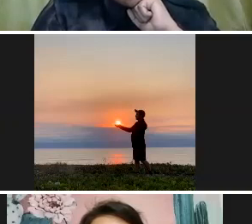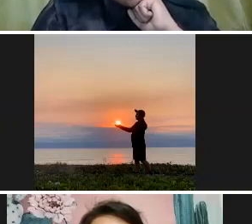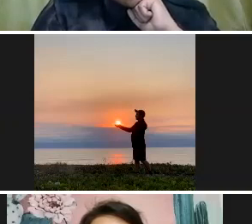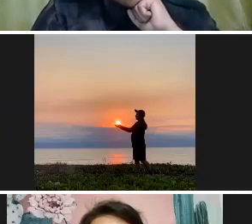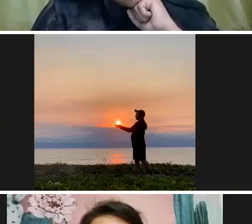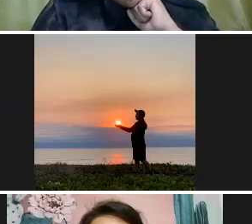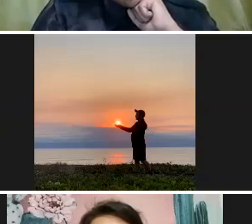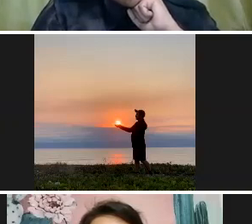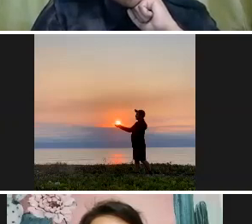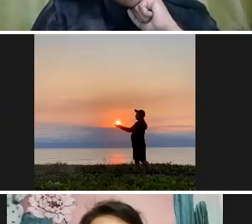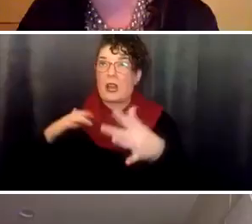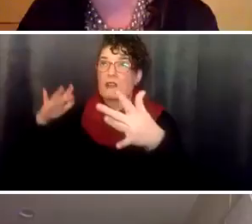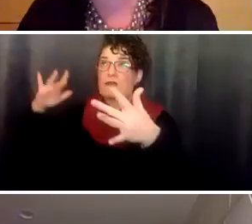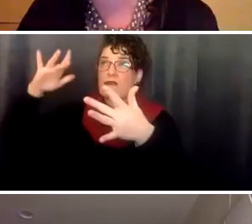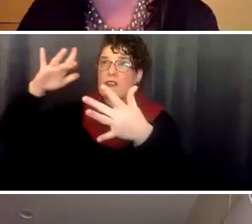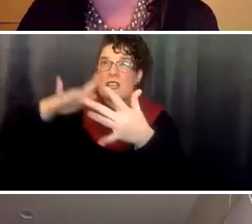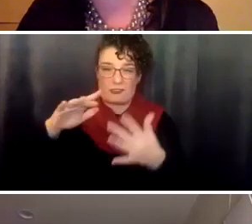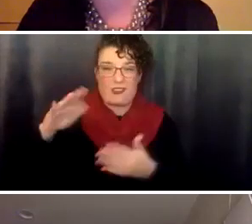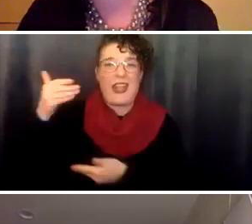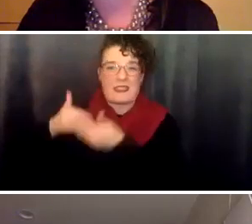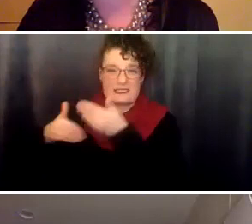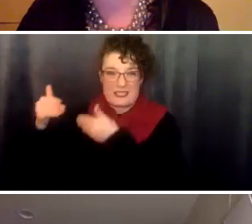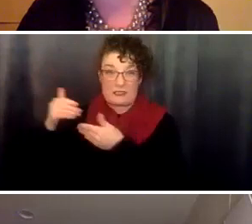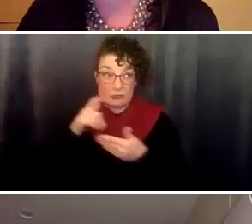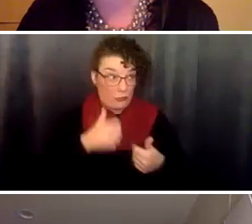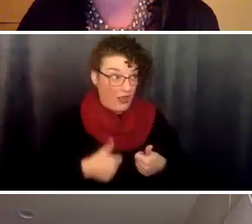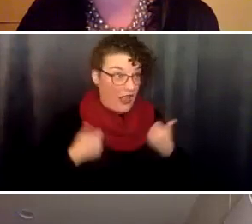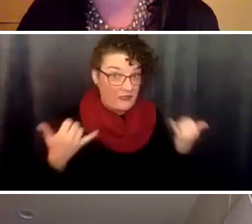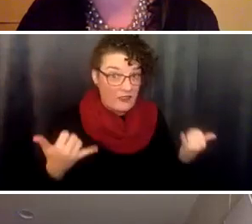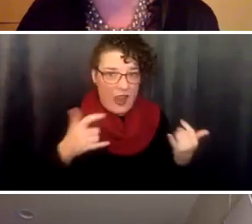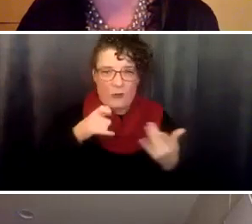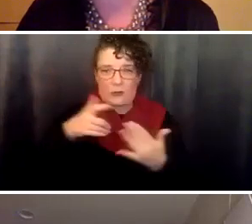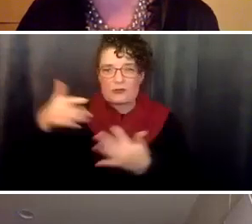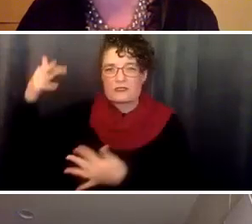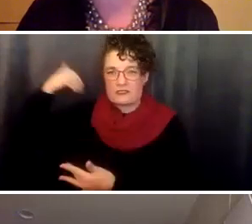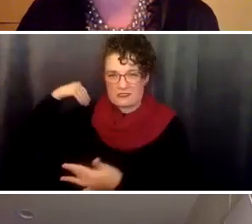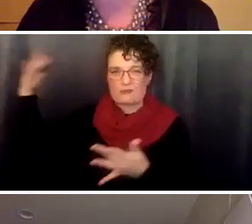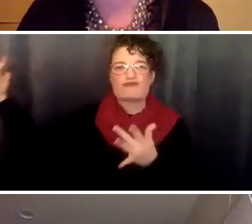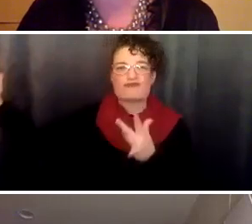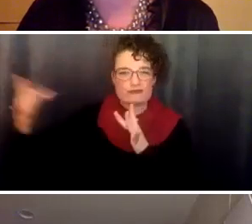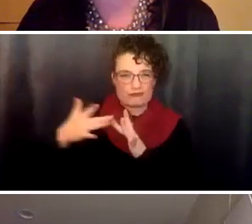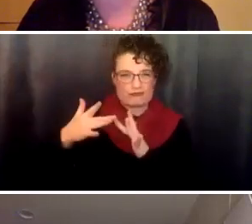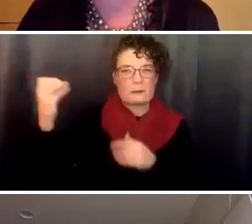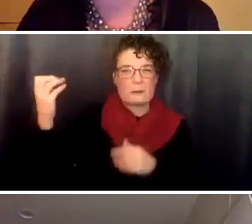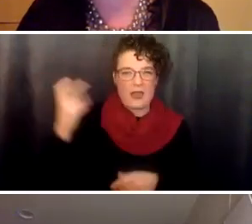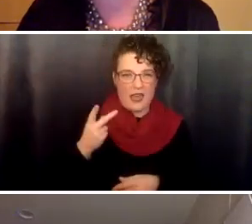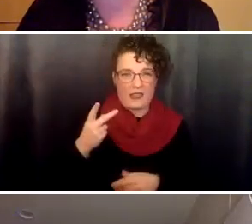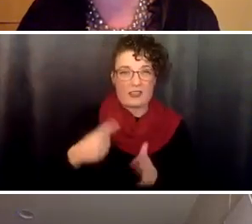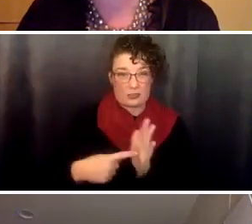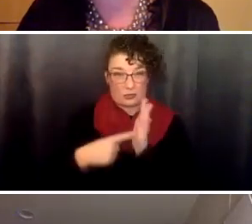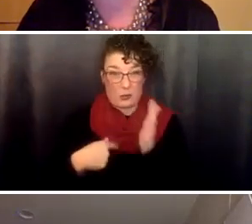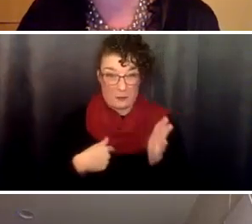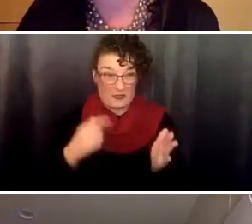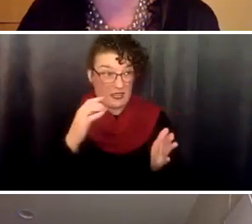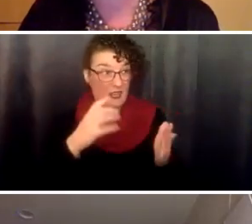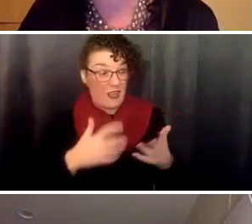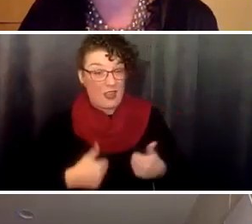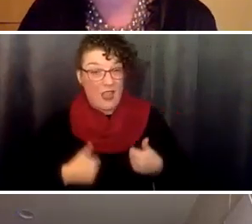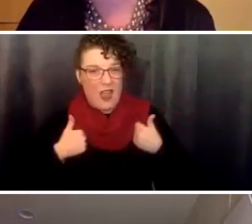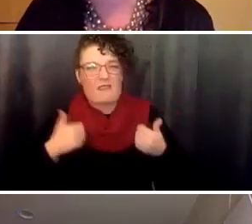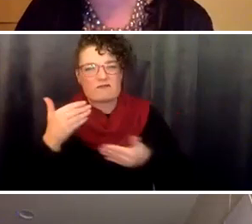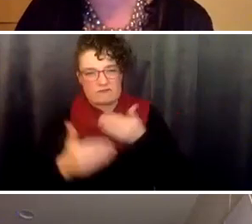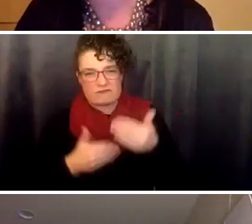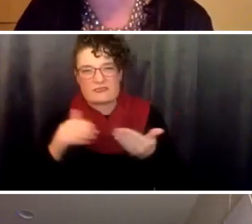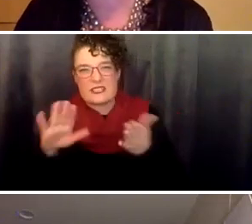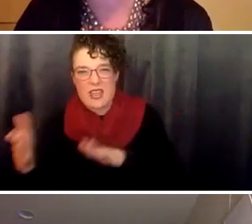living and past, reach back, showing me that breath is life in the jaws of death. But it's hard to grasp, to breathe, when the